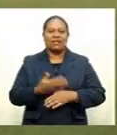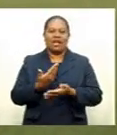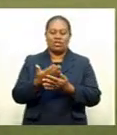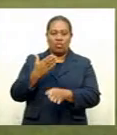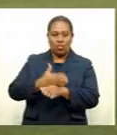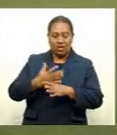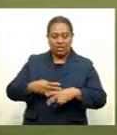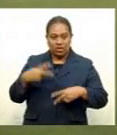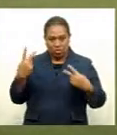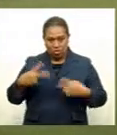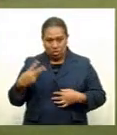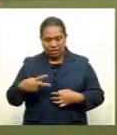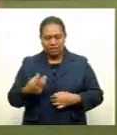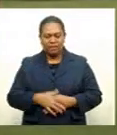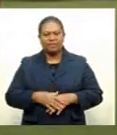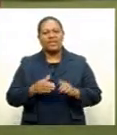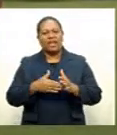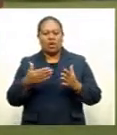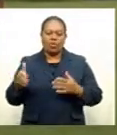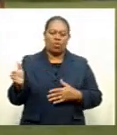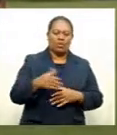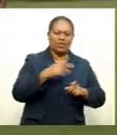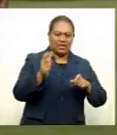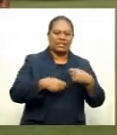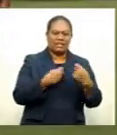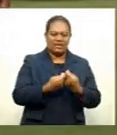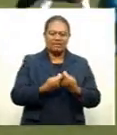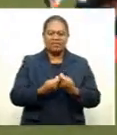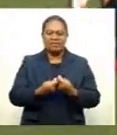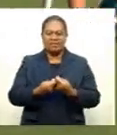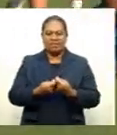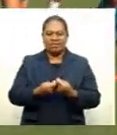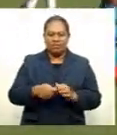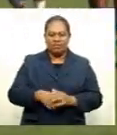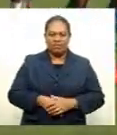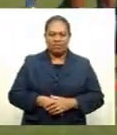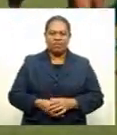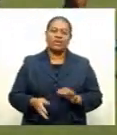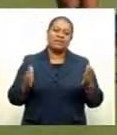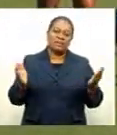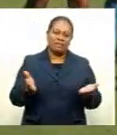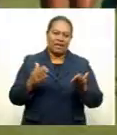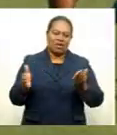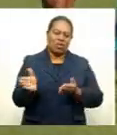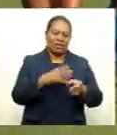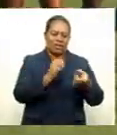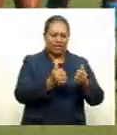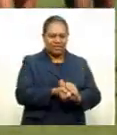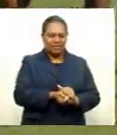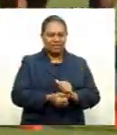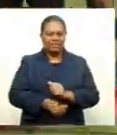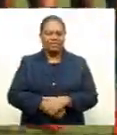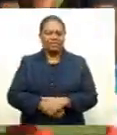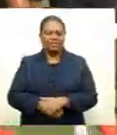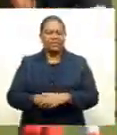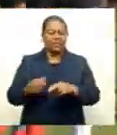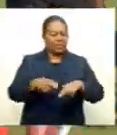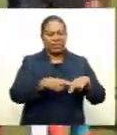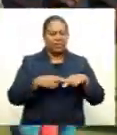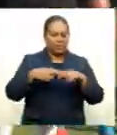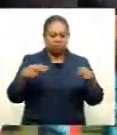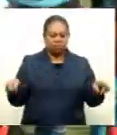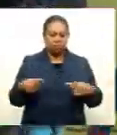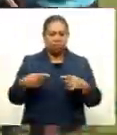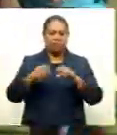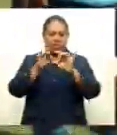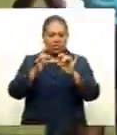12, and then we'll rotate players within that game, but also then obviously between games as well. Fiji will take on Australia